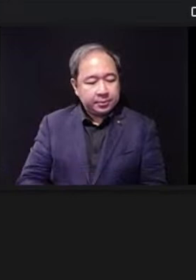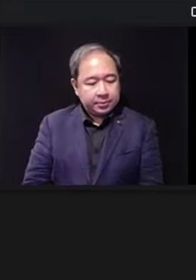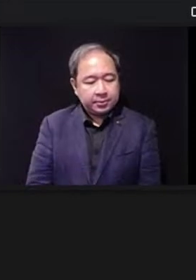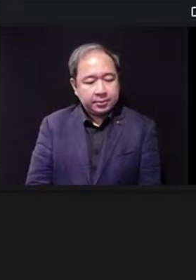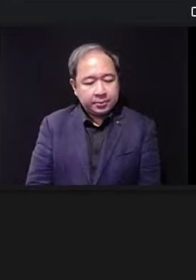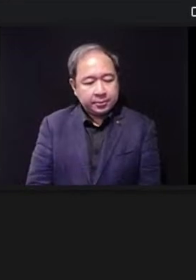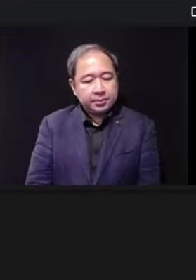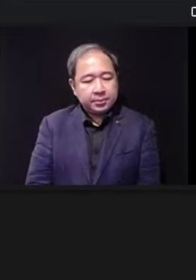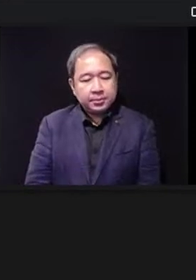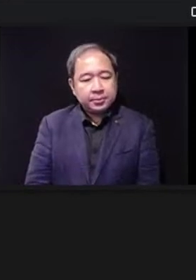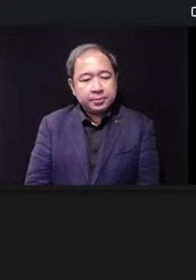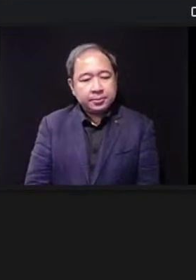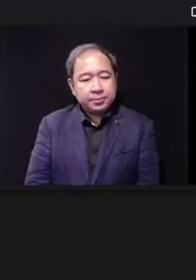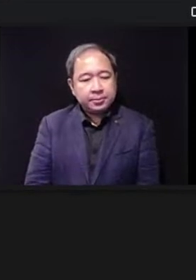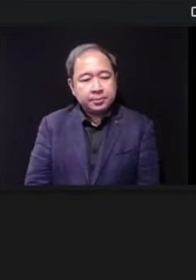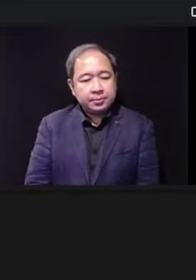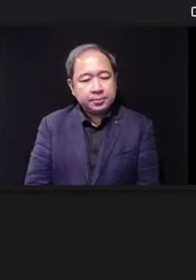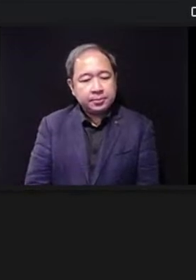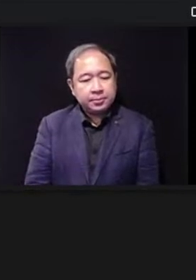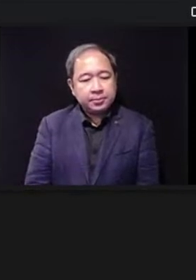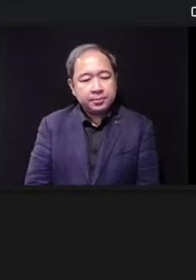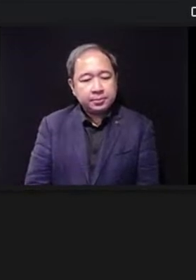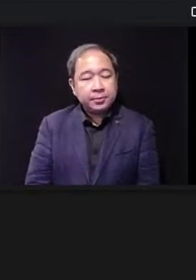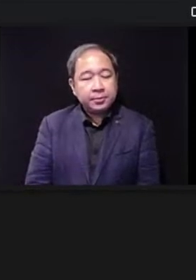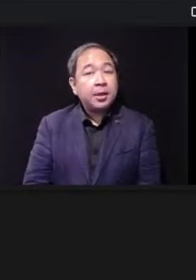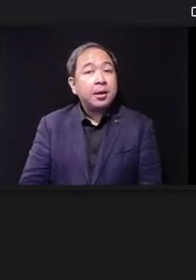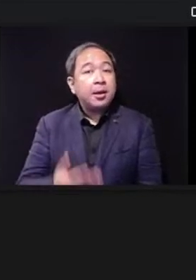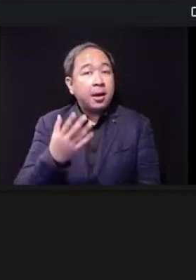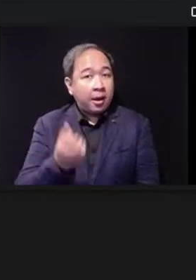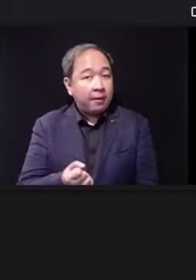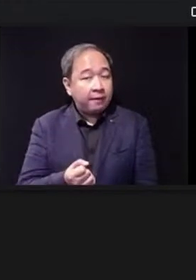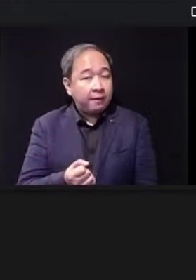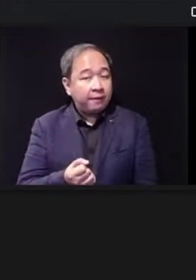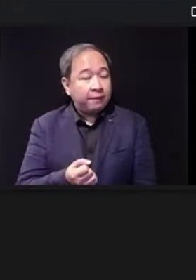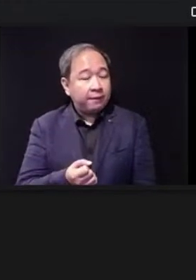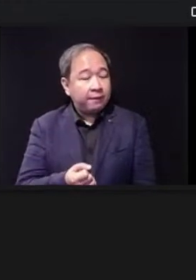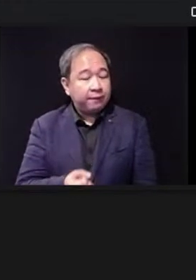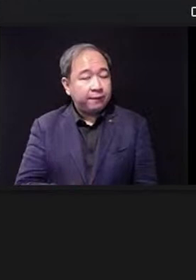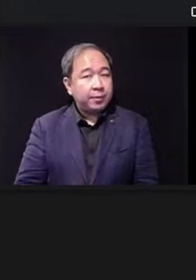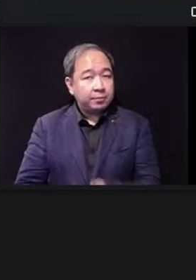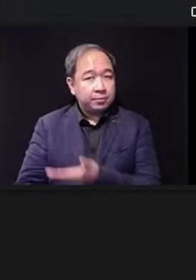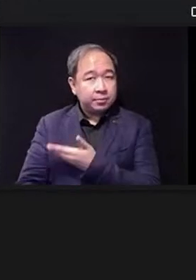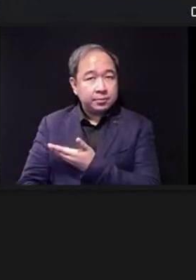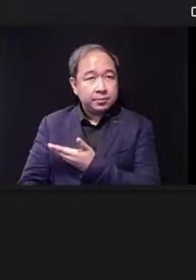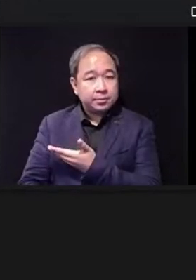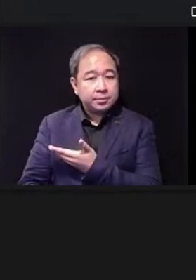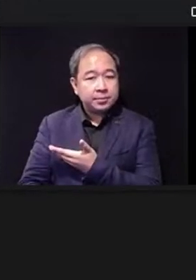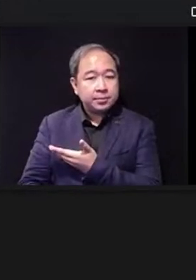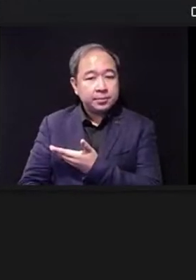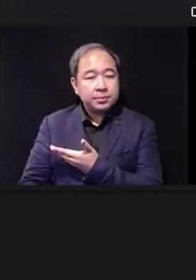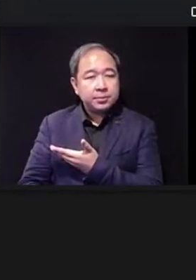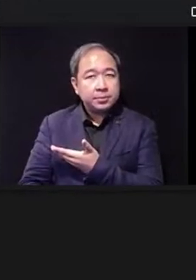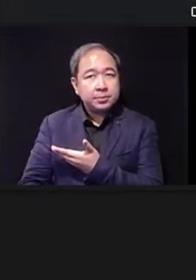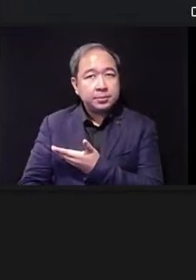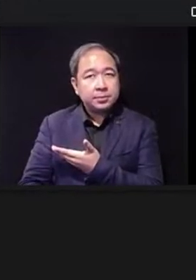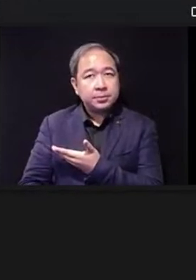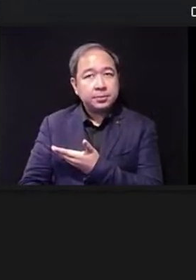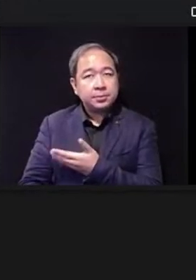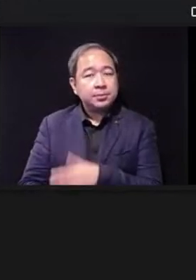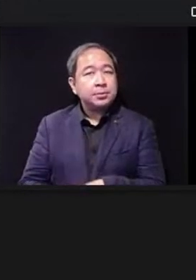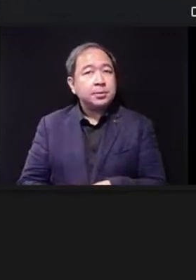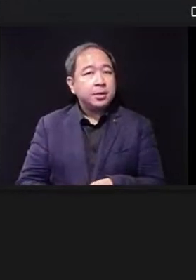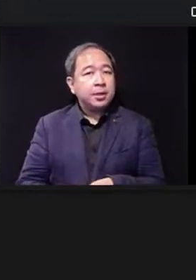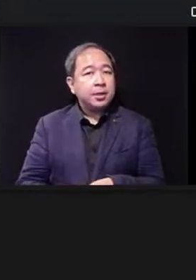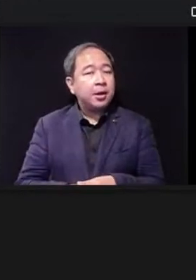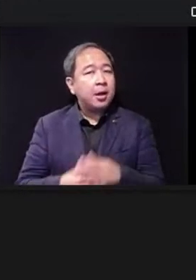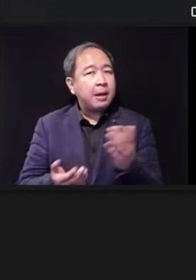Okay, we also have before us the annexes. So these are the list of documents